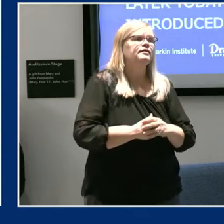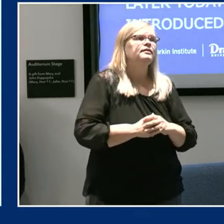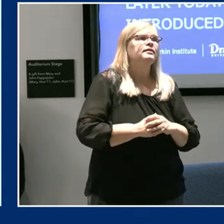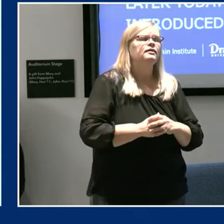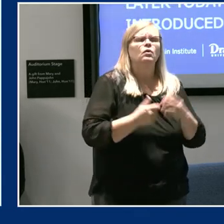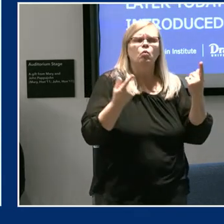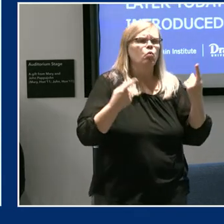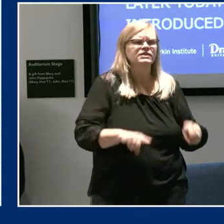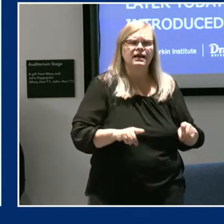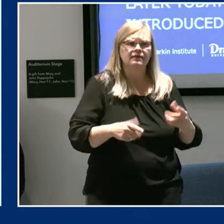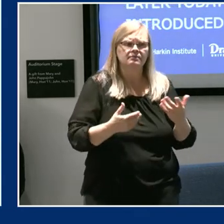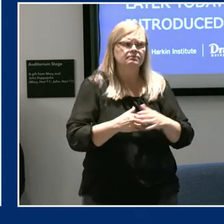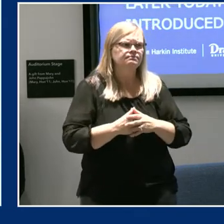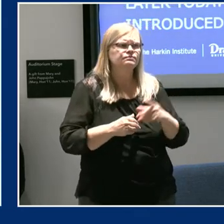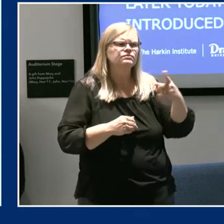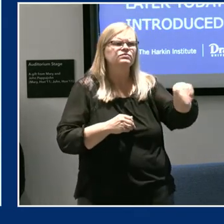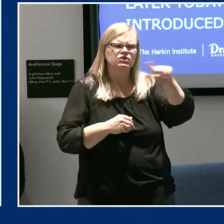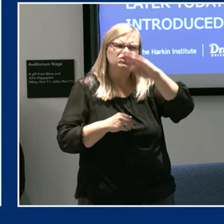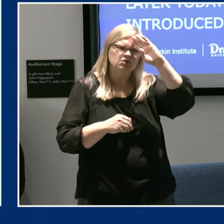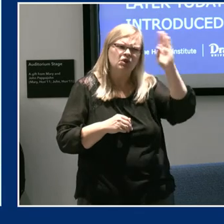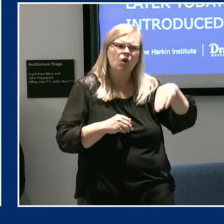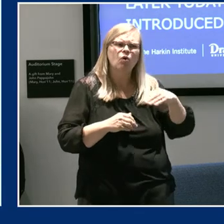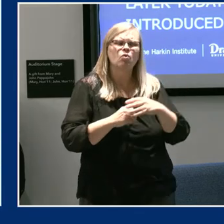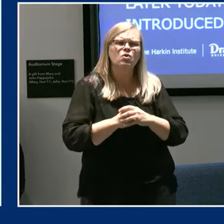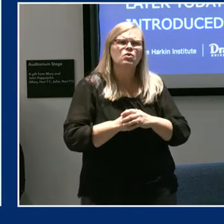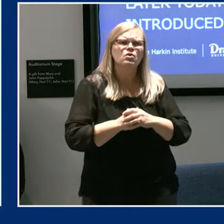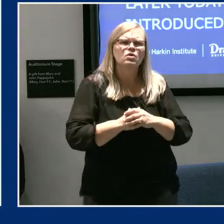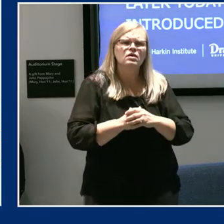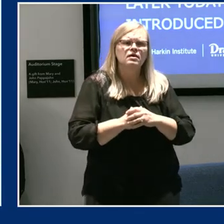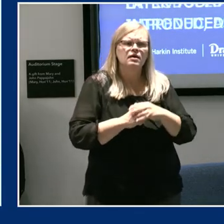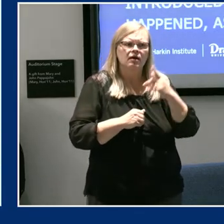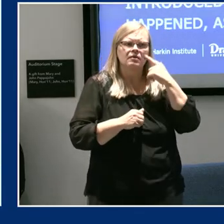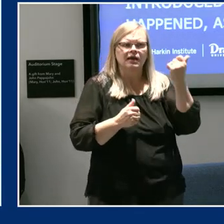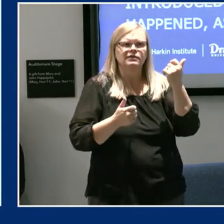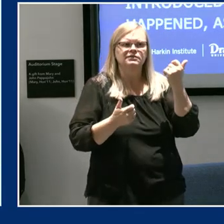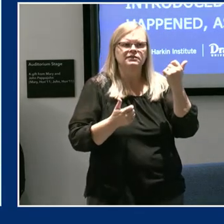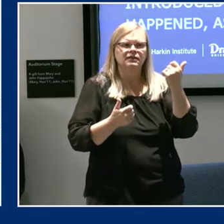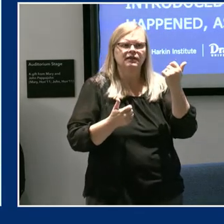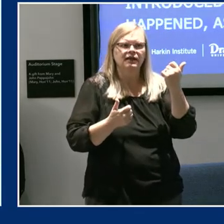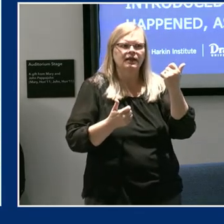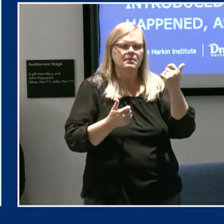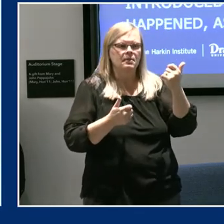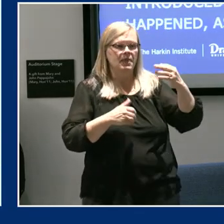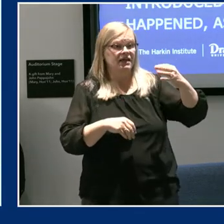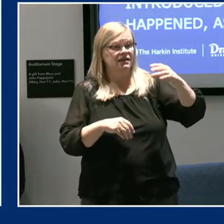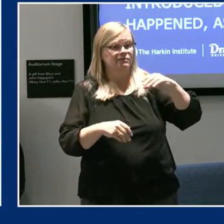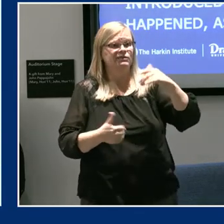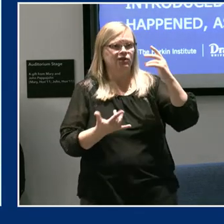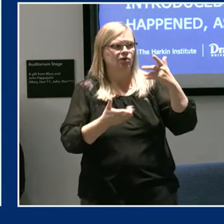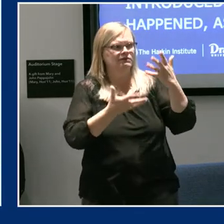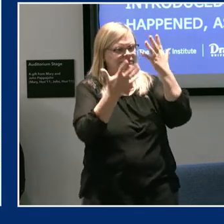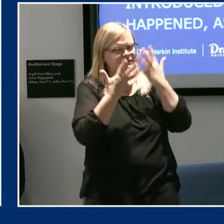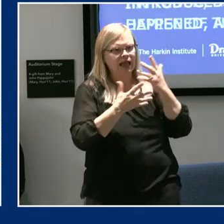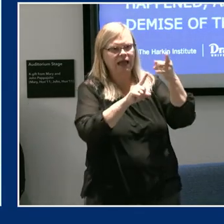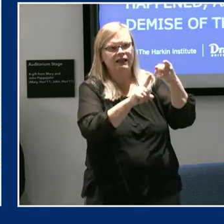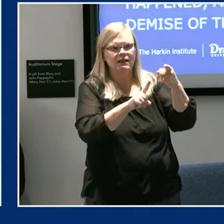What's happened, as you know, is that because of the demise of the defined benefit programs